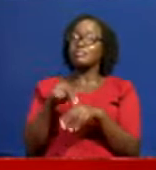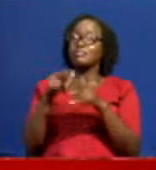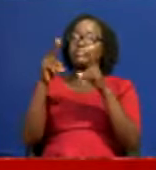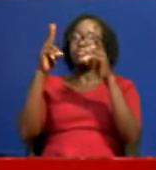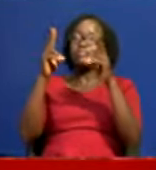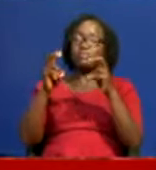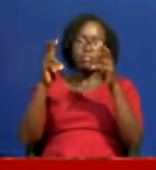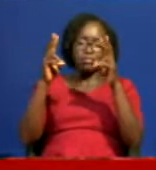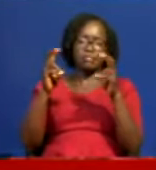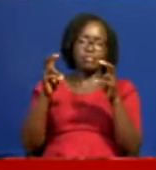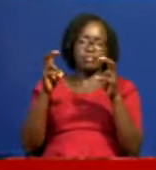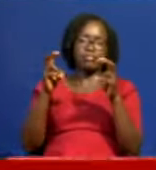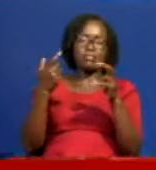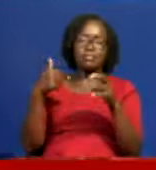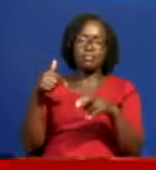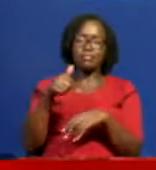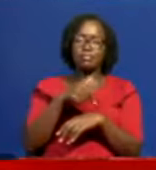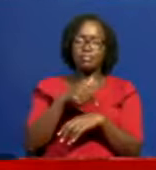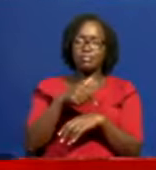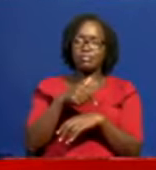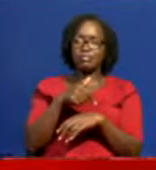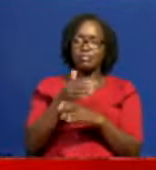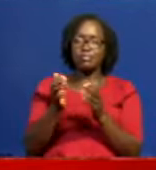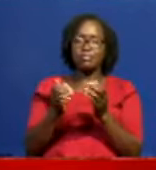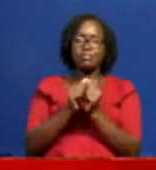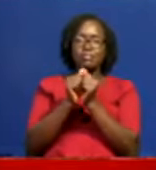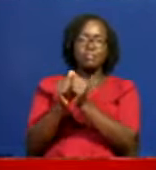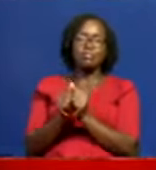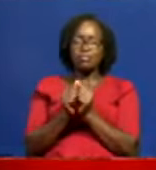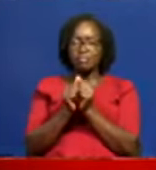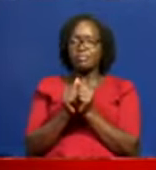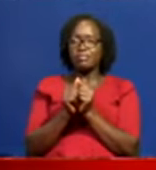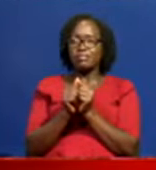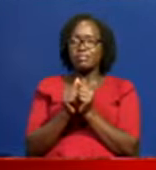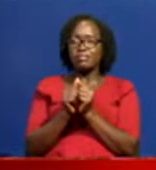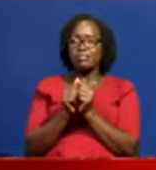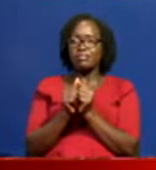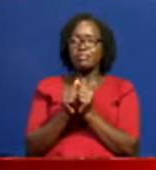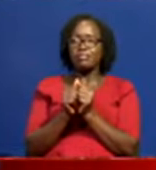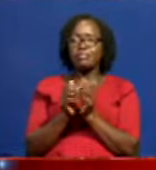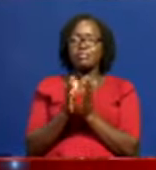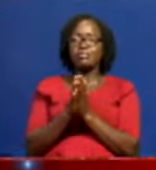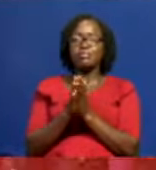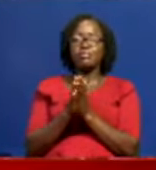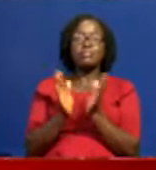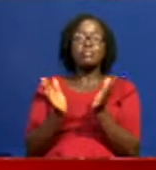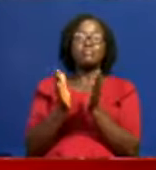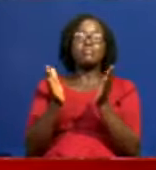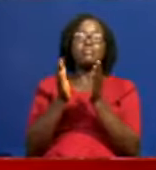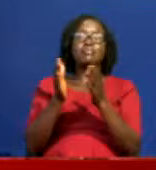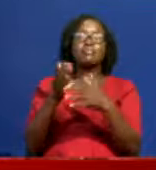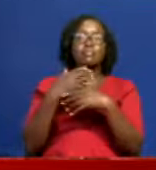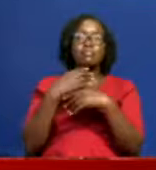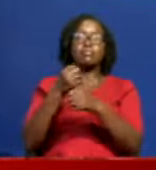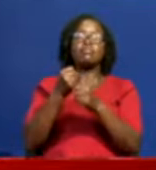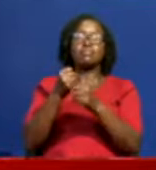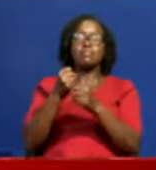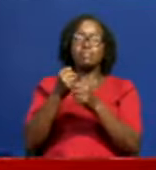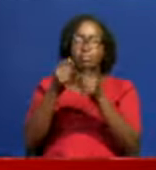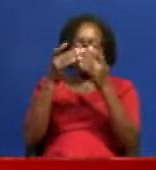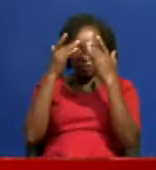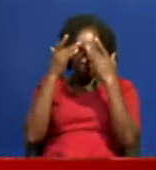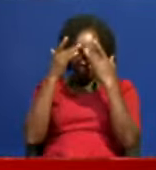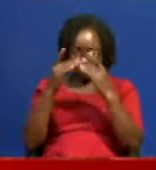issues. We collectively summoned the courage to make bold,